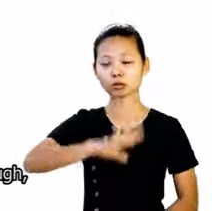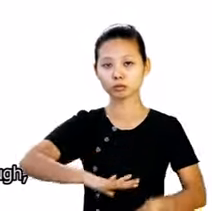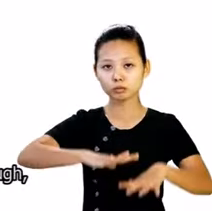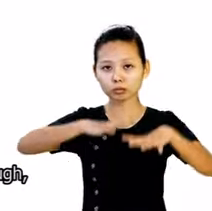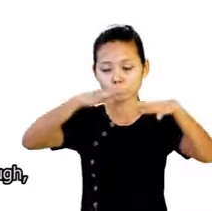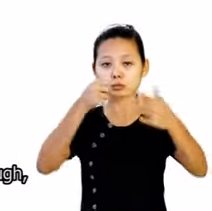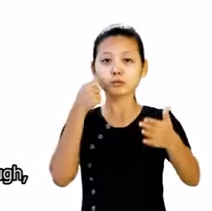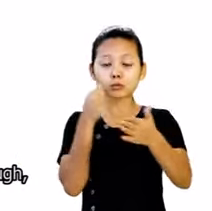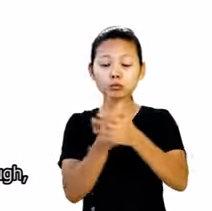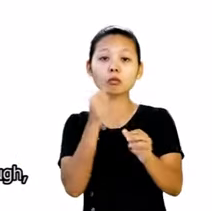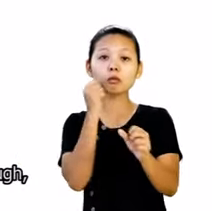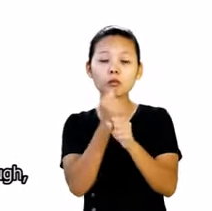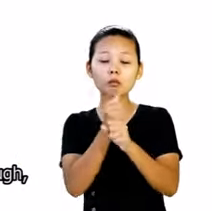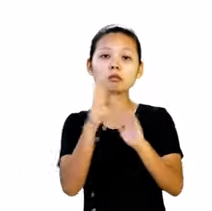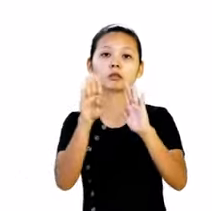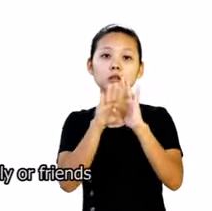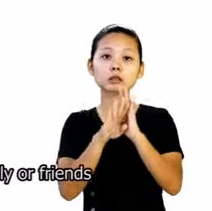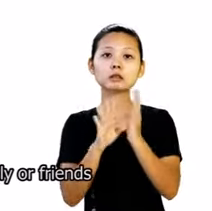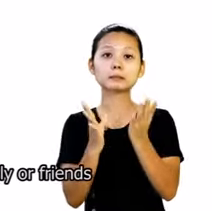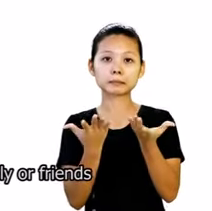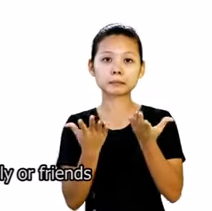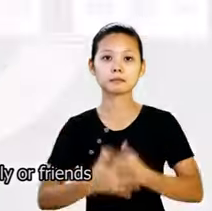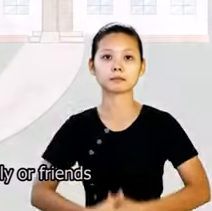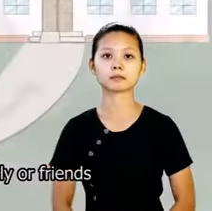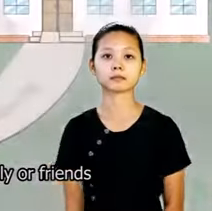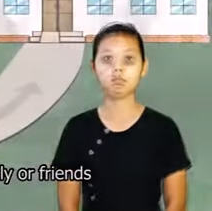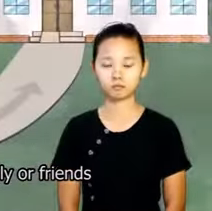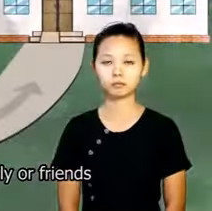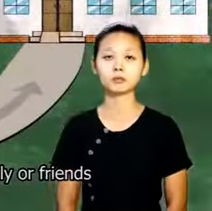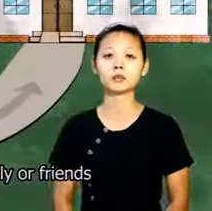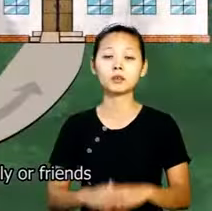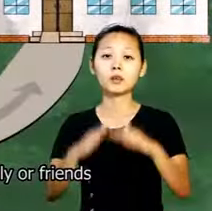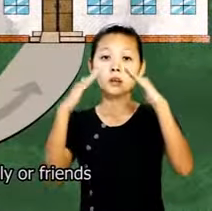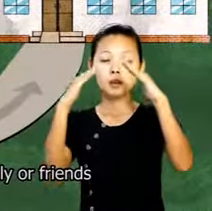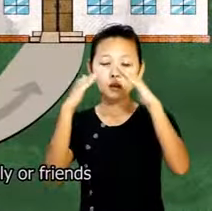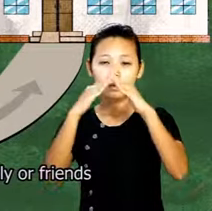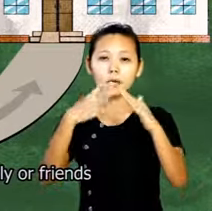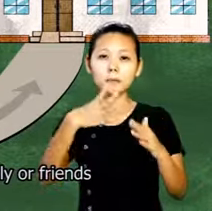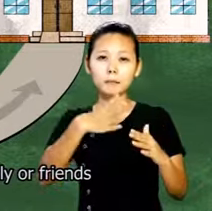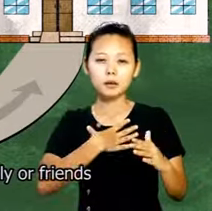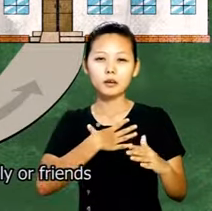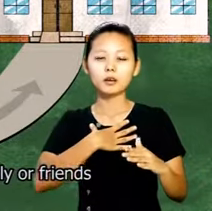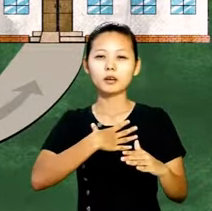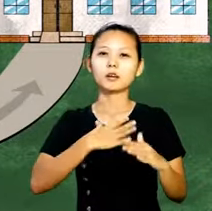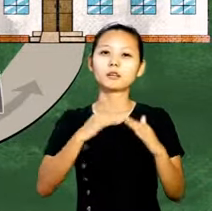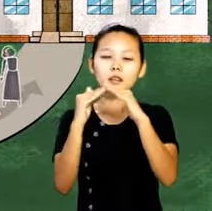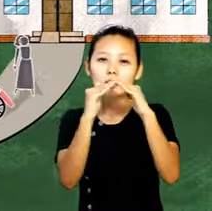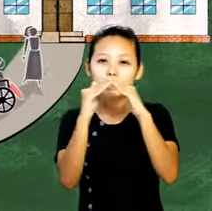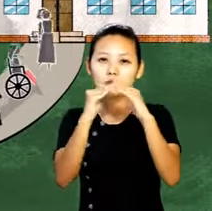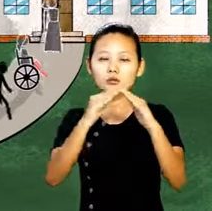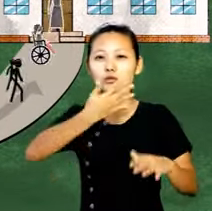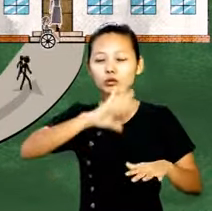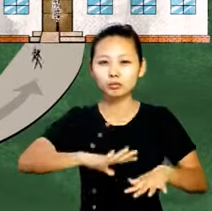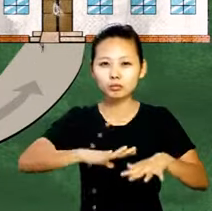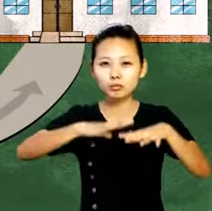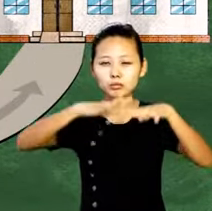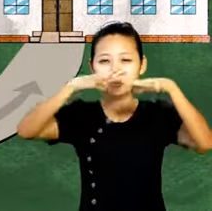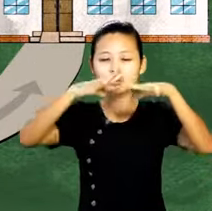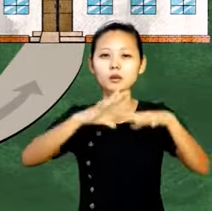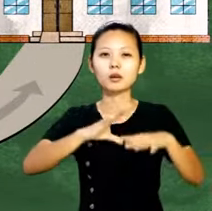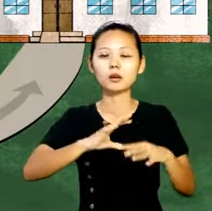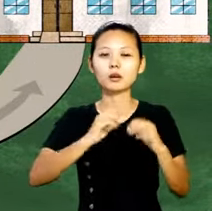If your house is not strong enough, go and stay in a safer house with family or friends.